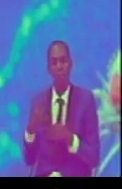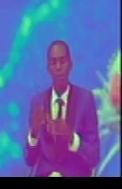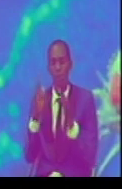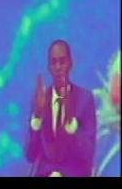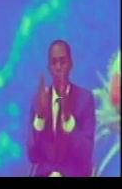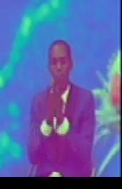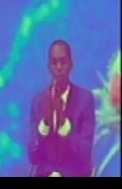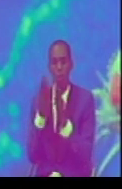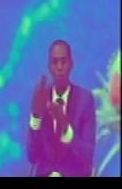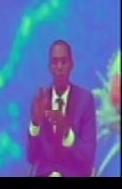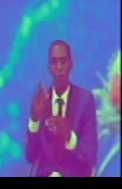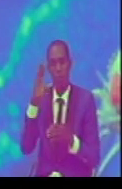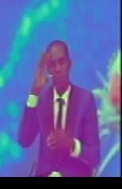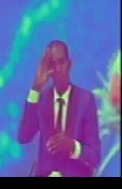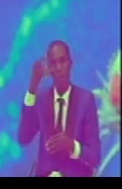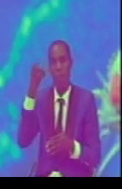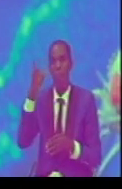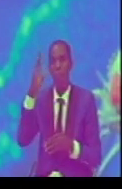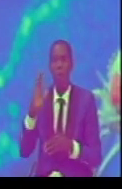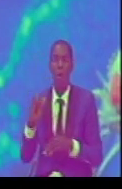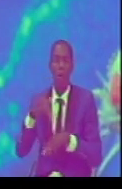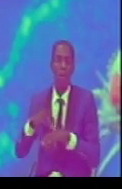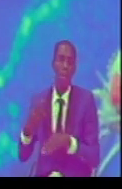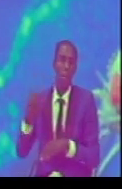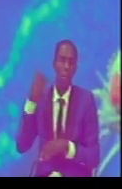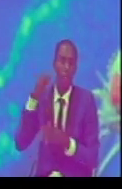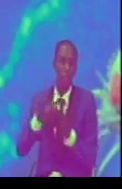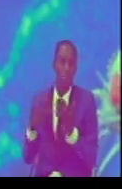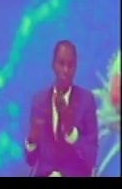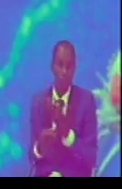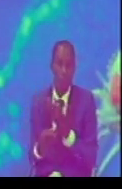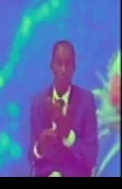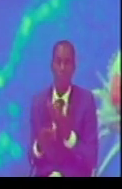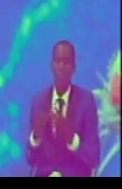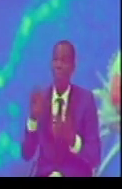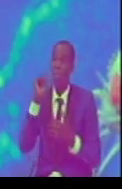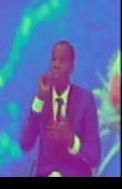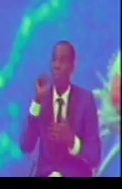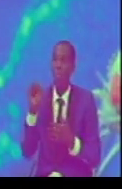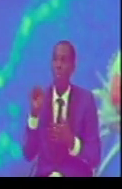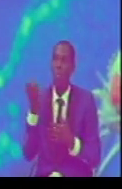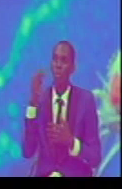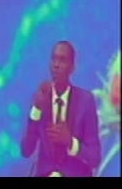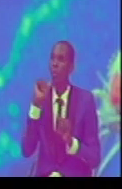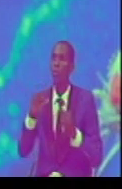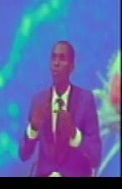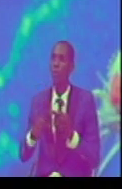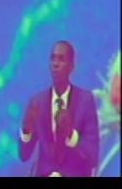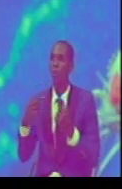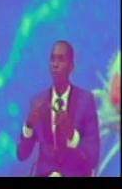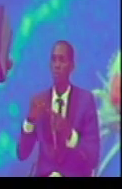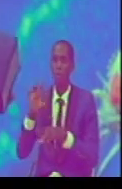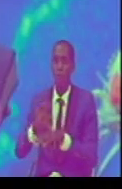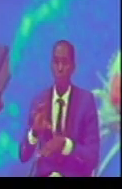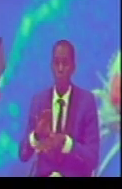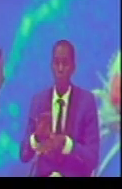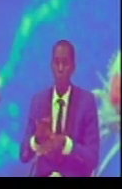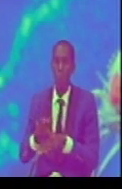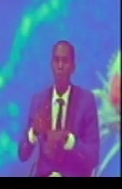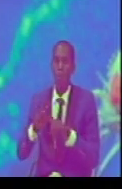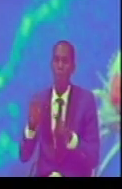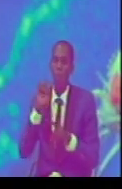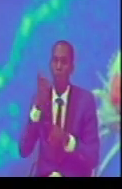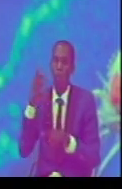God after the prayer of the man of God, that last month program, I went home and I couldn't even come to church that